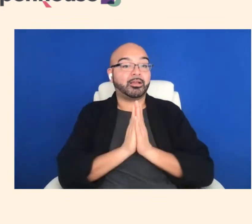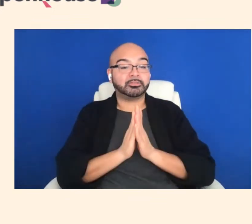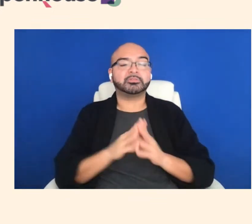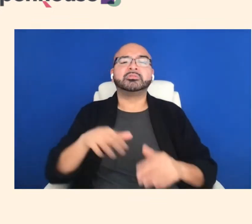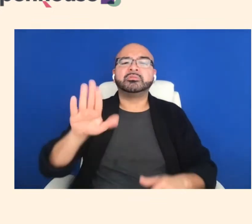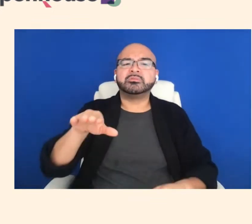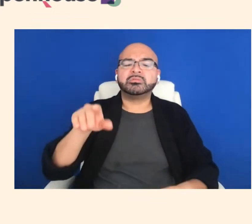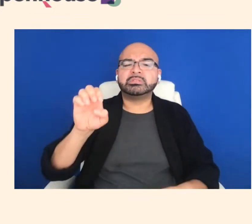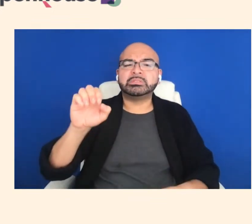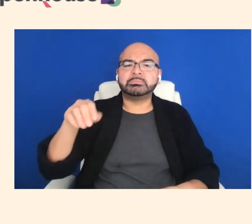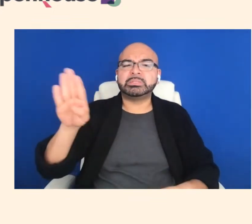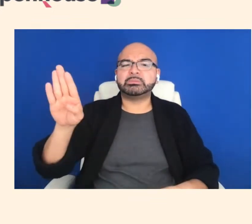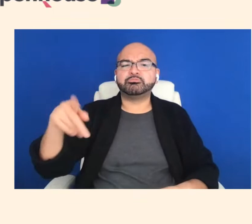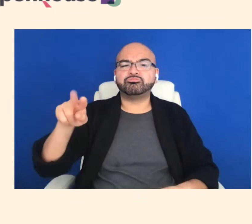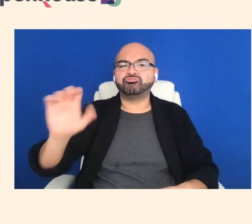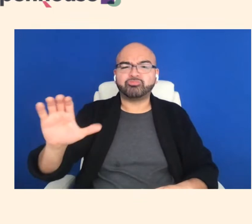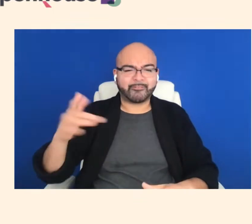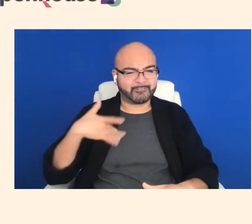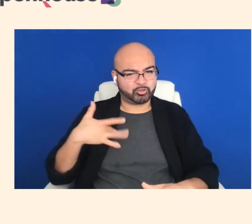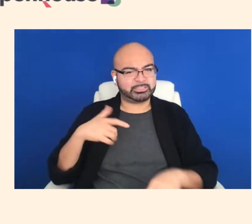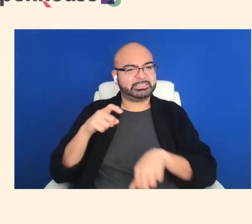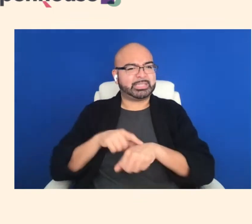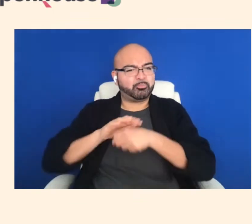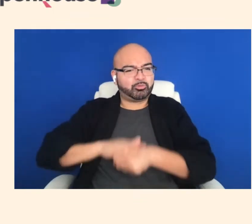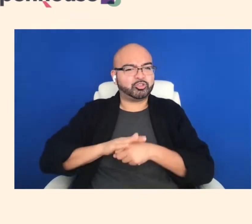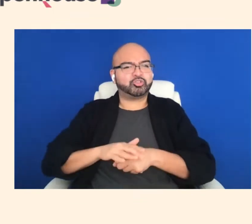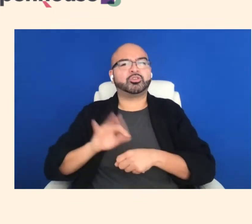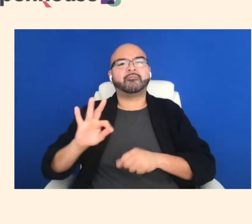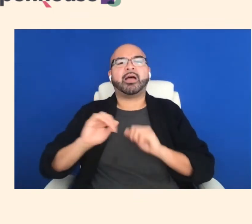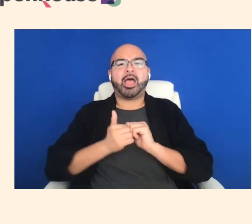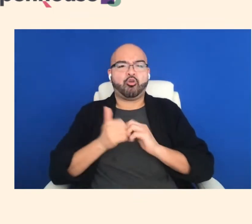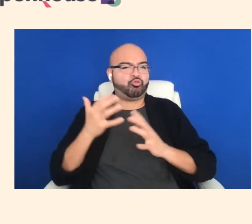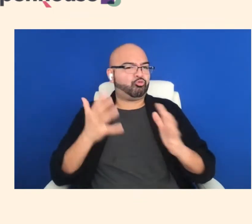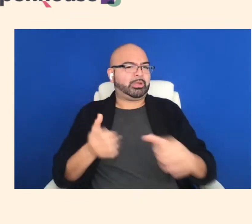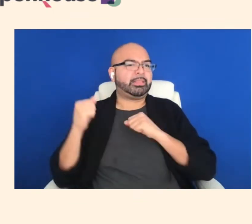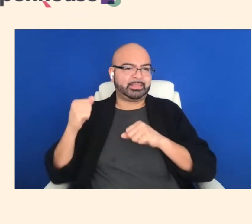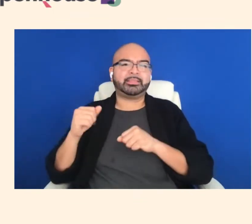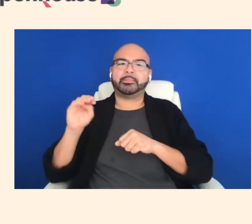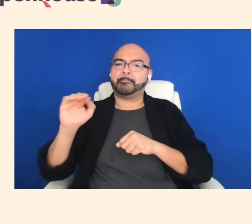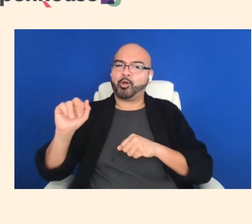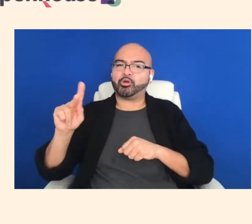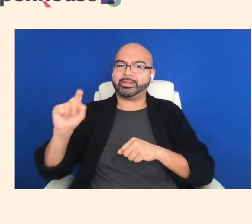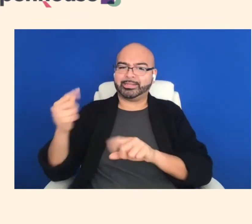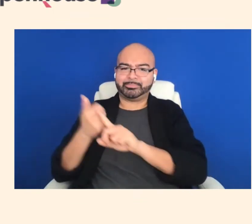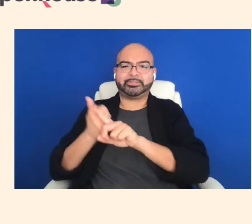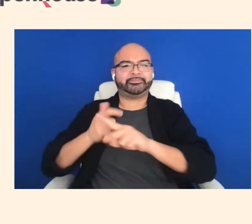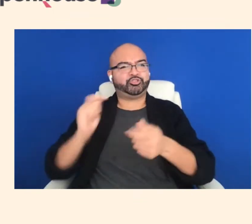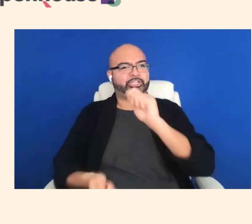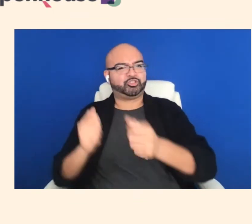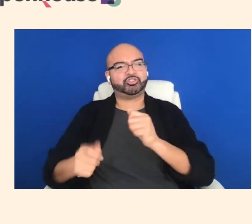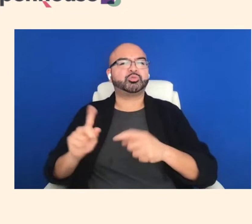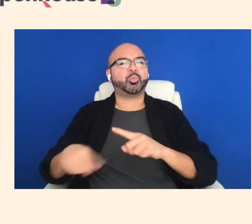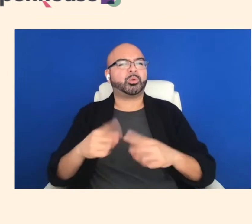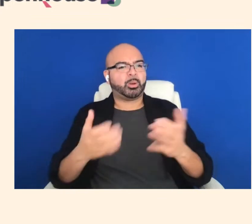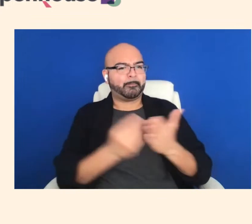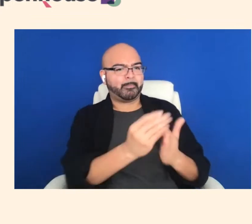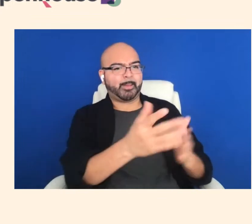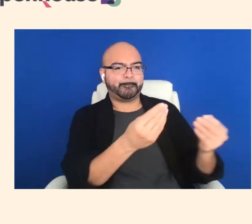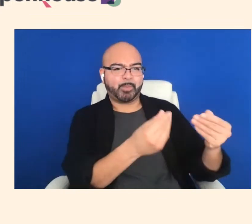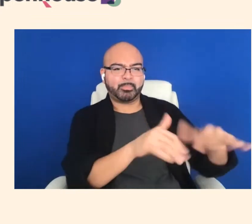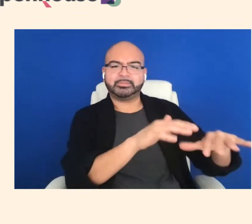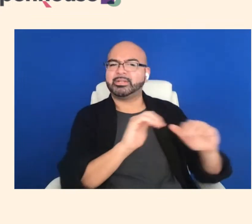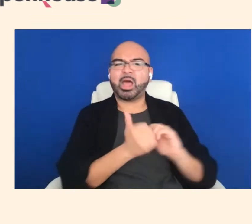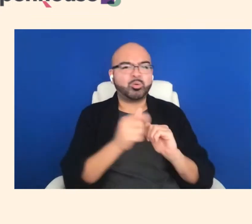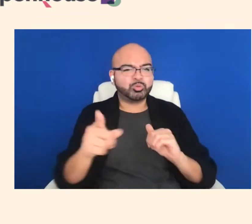time pressure of how quickly the speculative real estate market can act when it comes to seizing properties, and how do you counter that? And I know